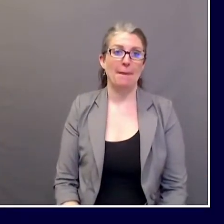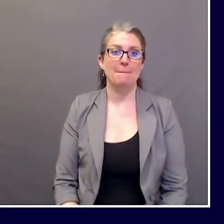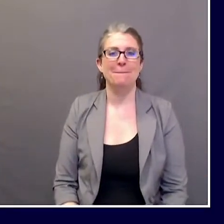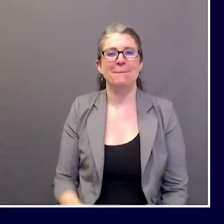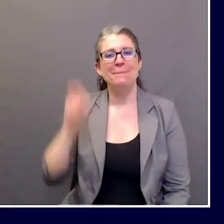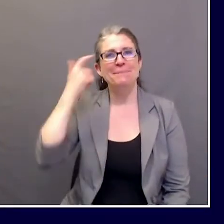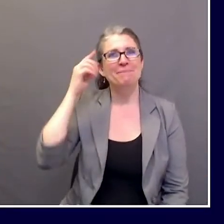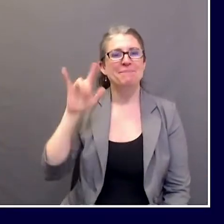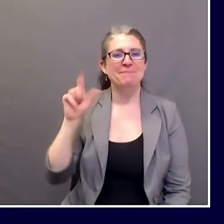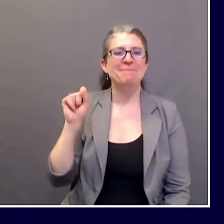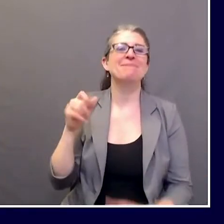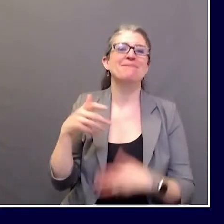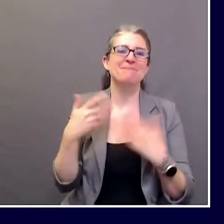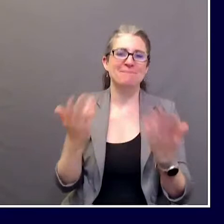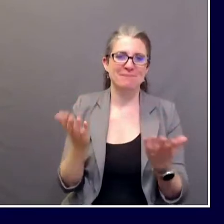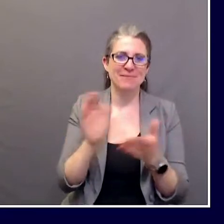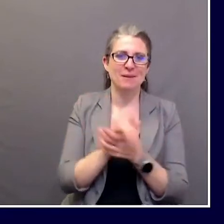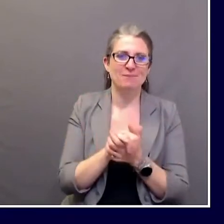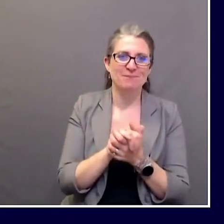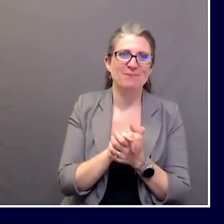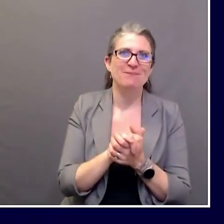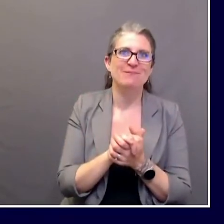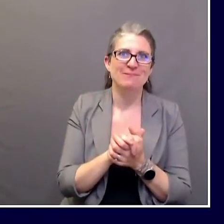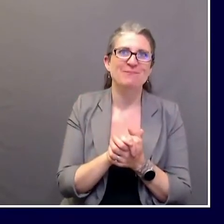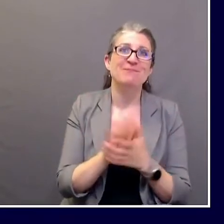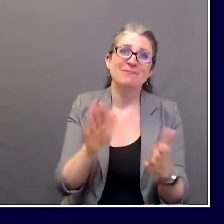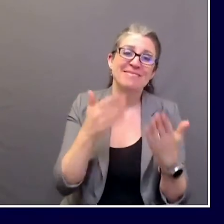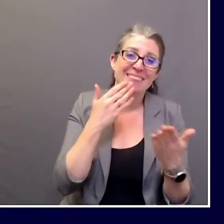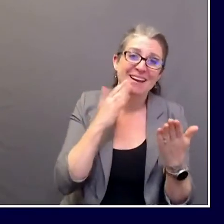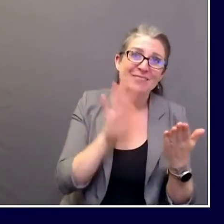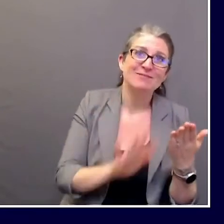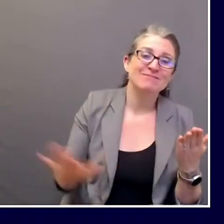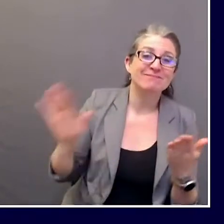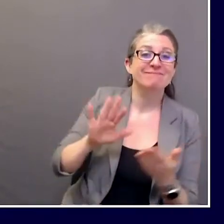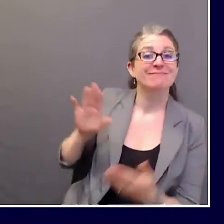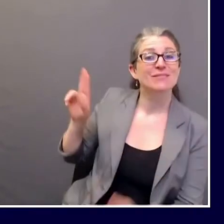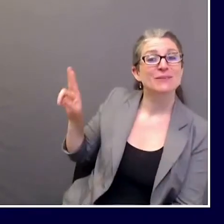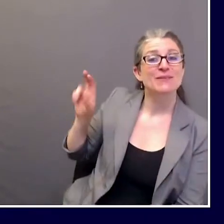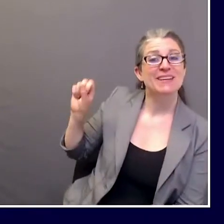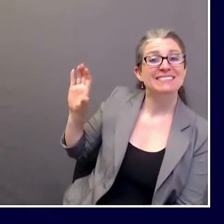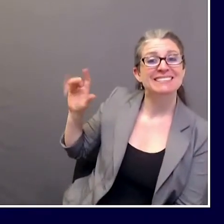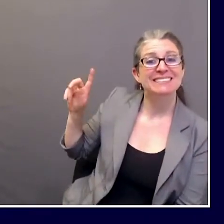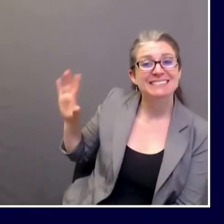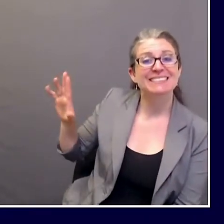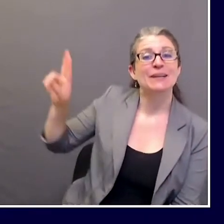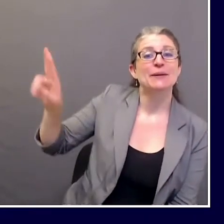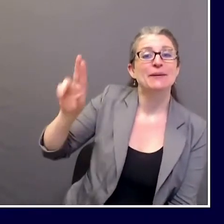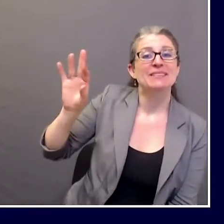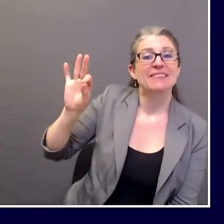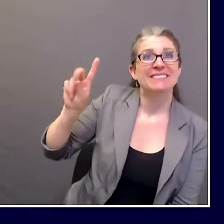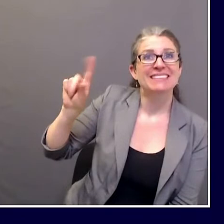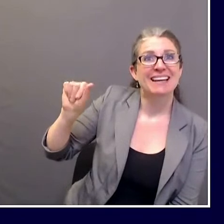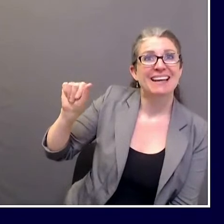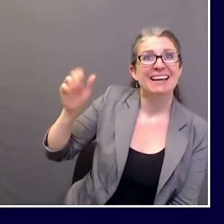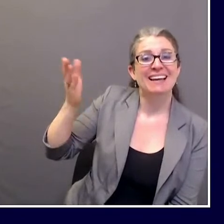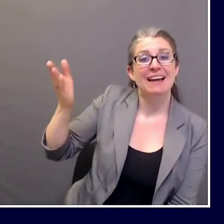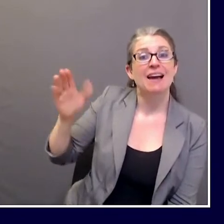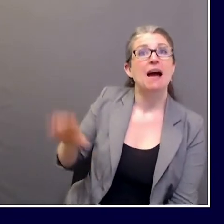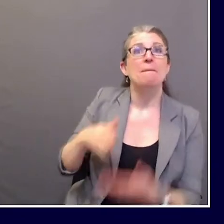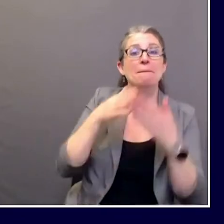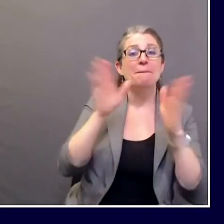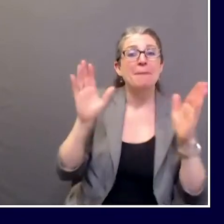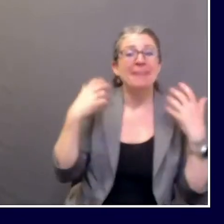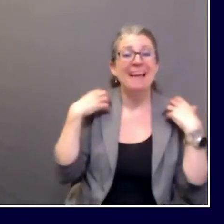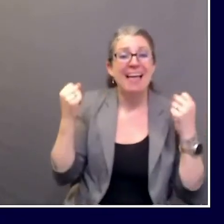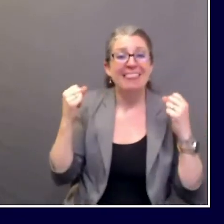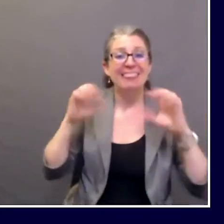pleasure it was to meet the people from the U.S. CDC, the U.S. Public Health Department, and others who are staffing that